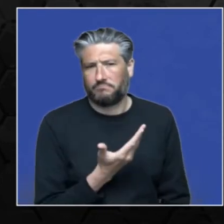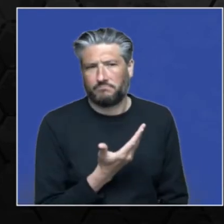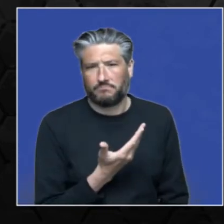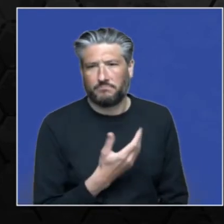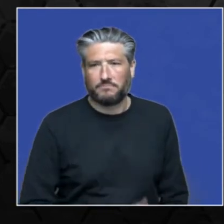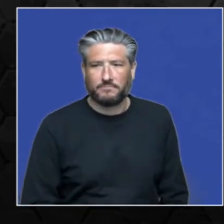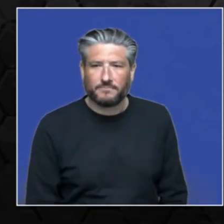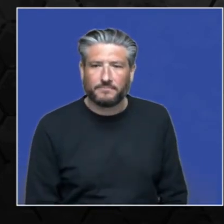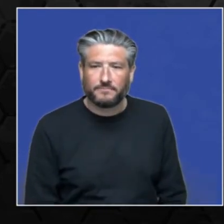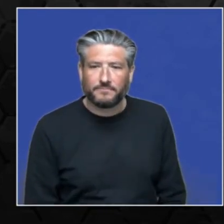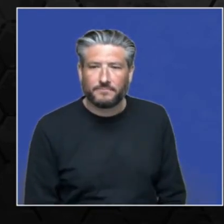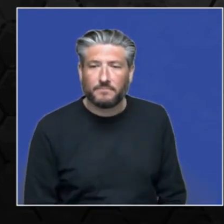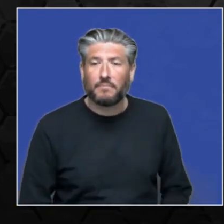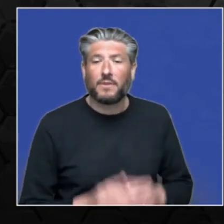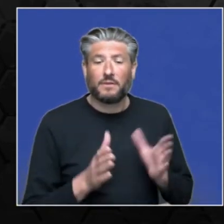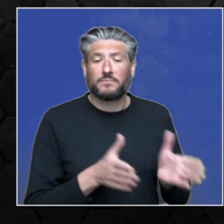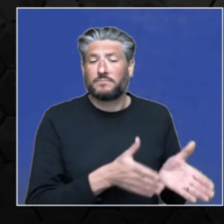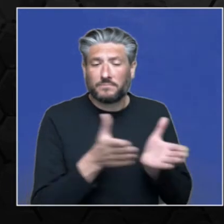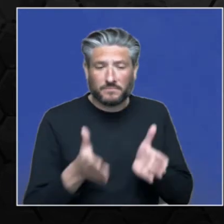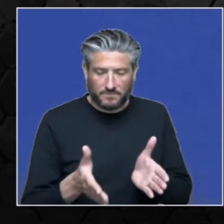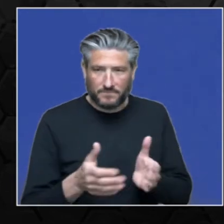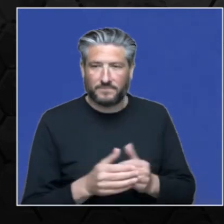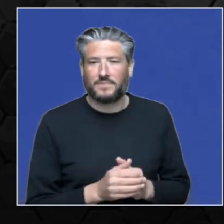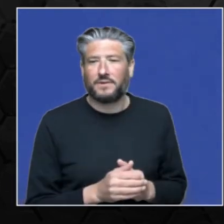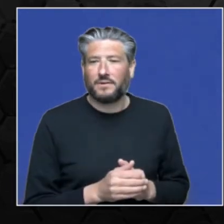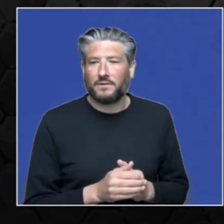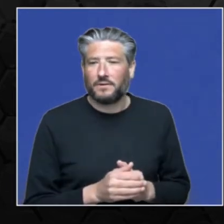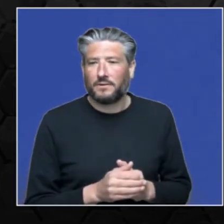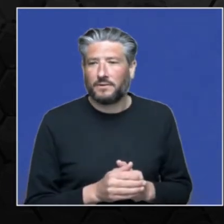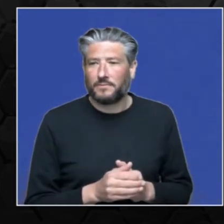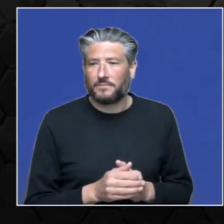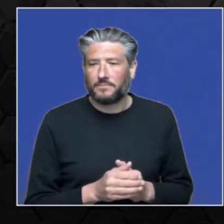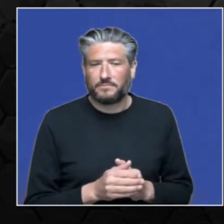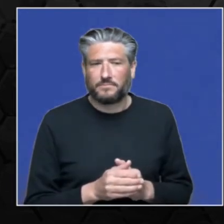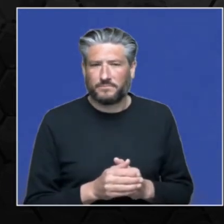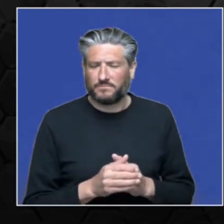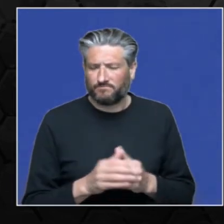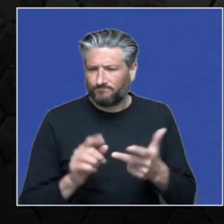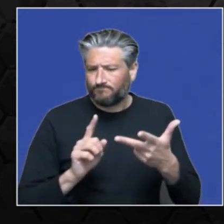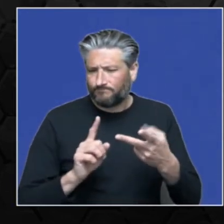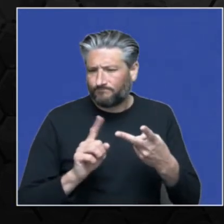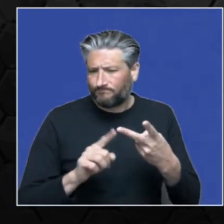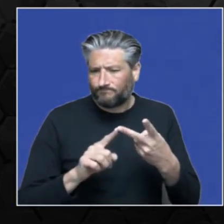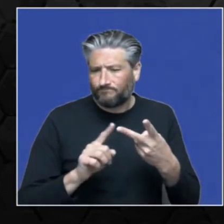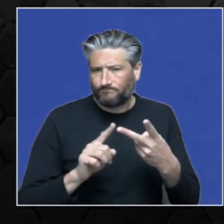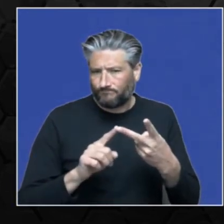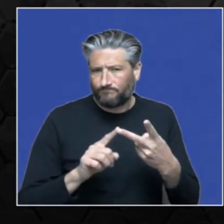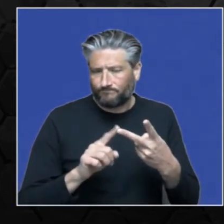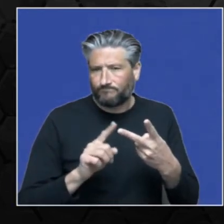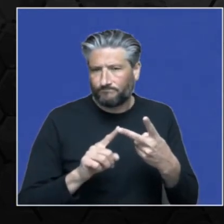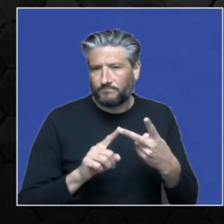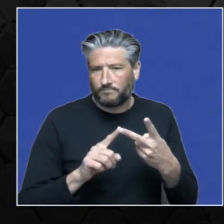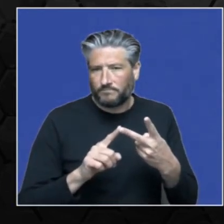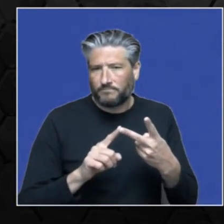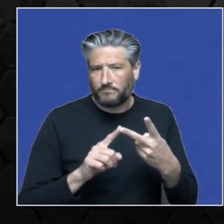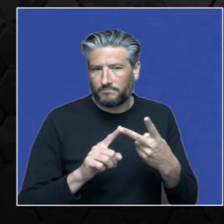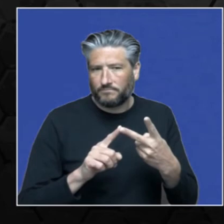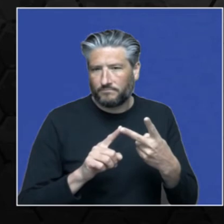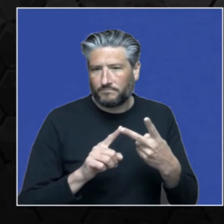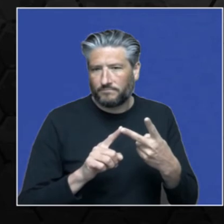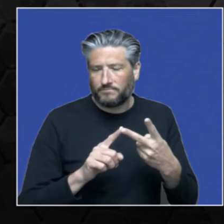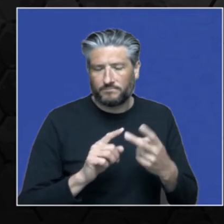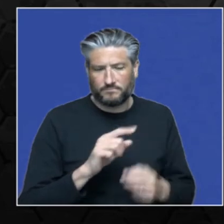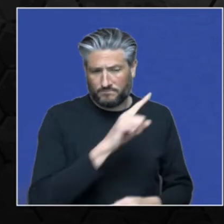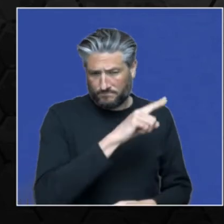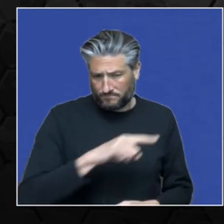The next is logistic regression algorithm. Logistic regression algorithm fit a continuous with S-shaped curve